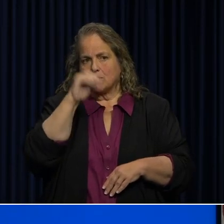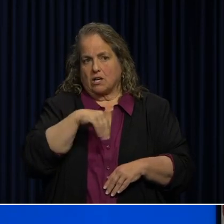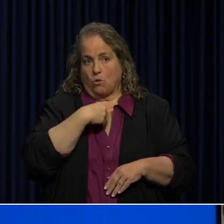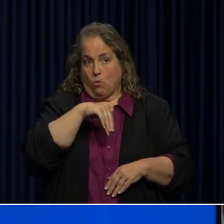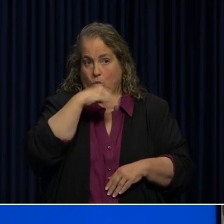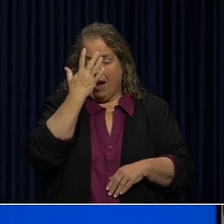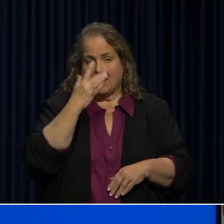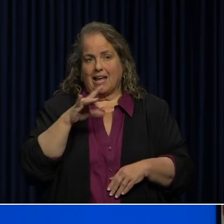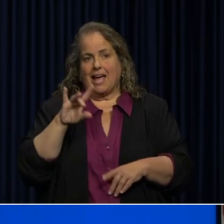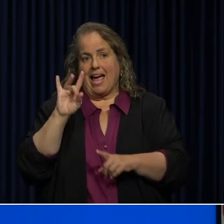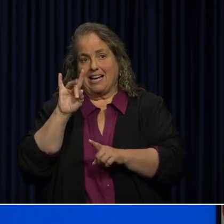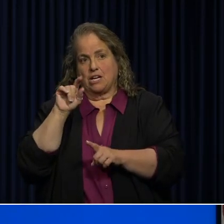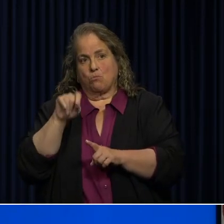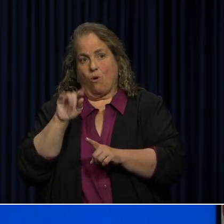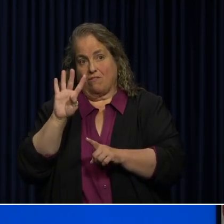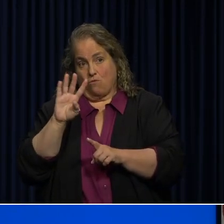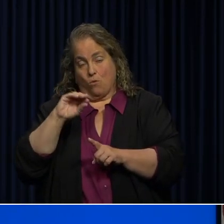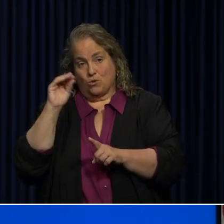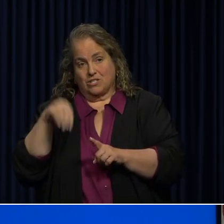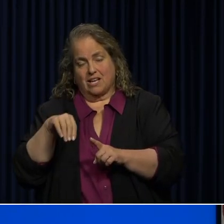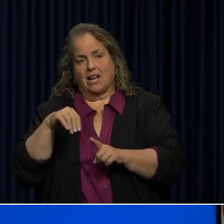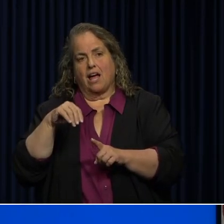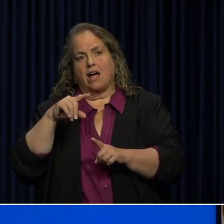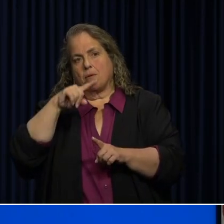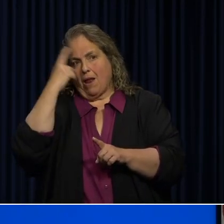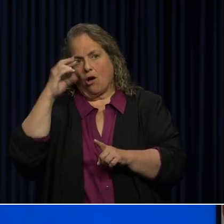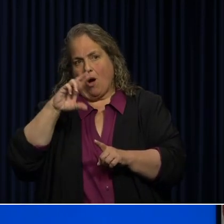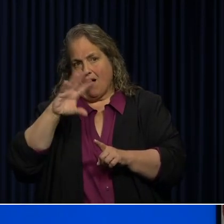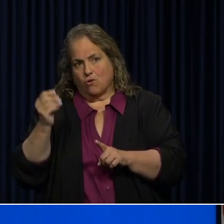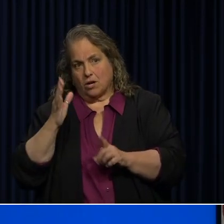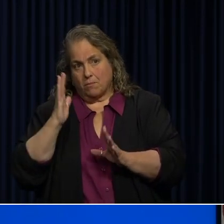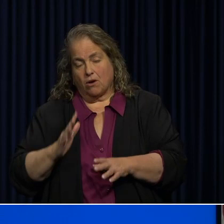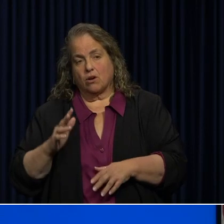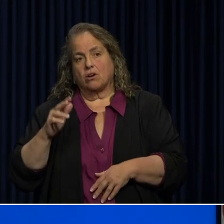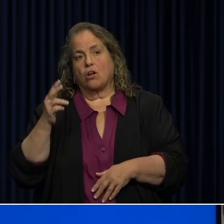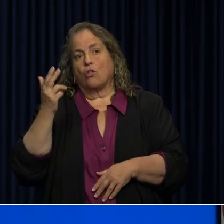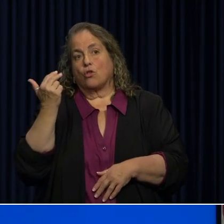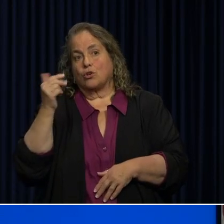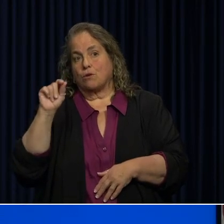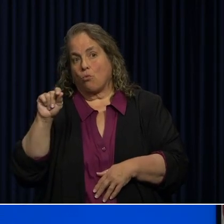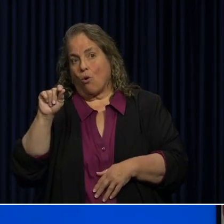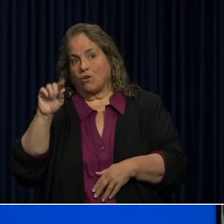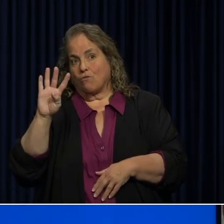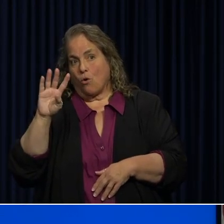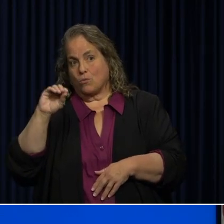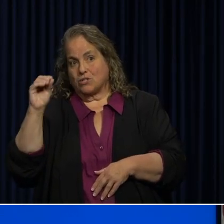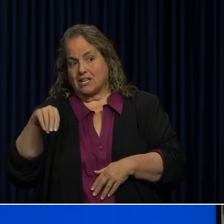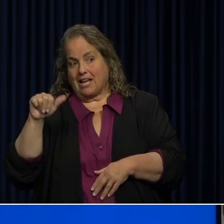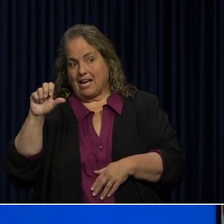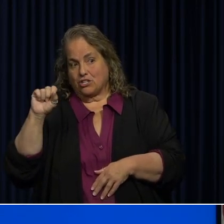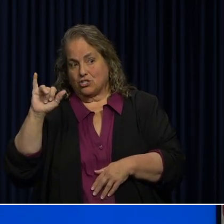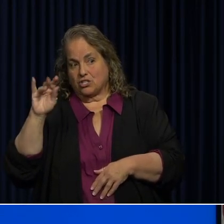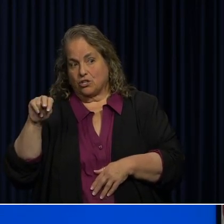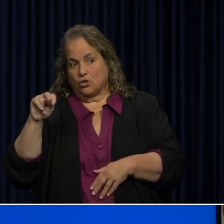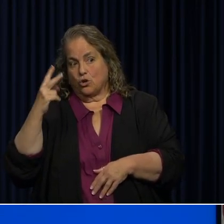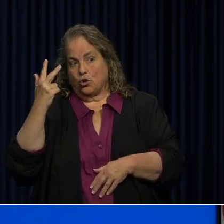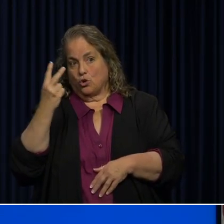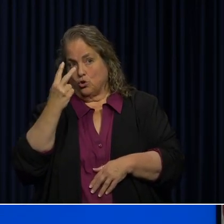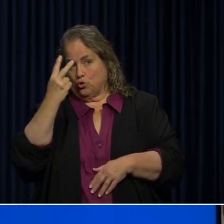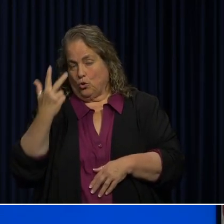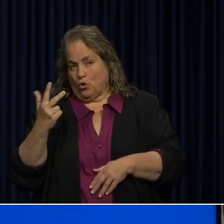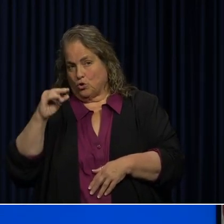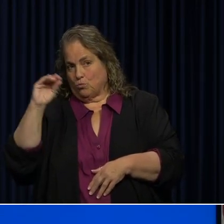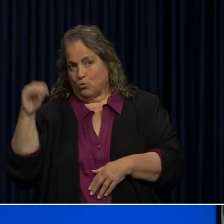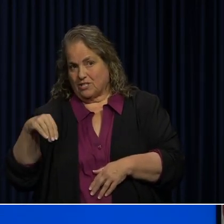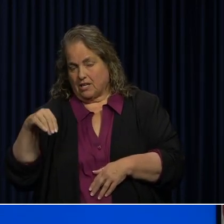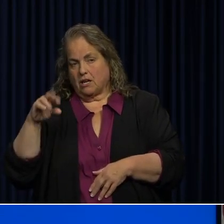19.44% Black or African American, 1.39% Asian, and about 0.2%